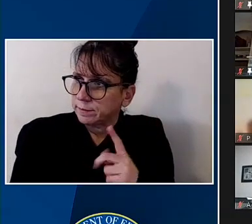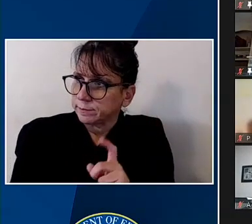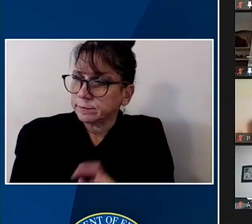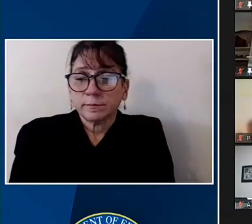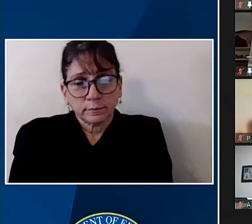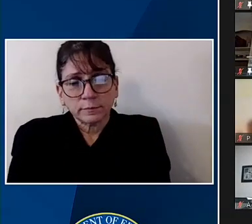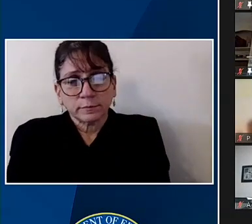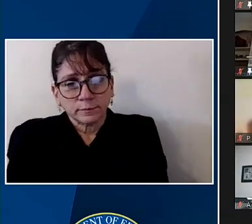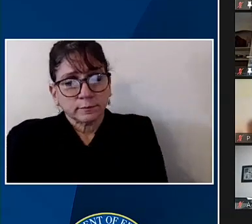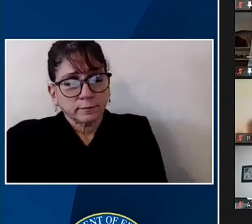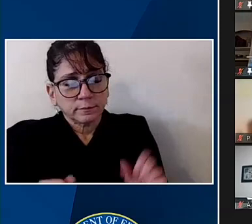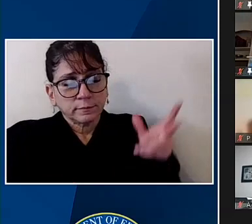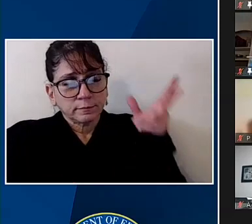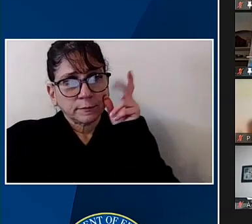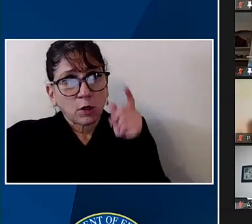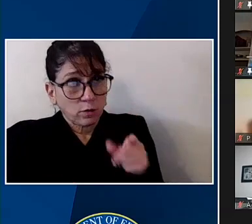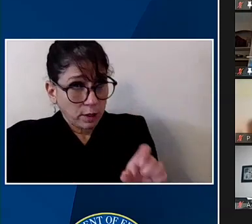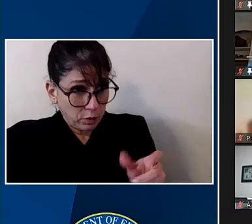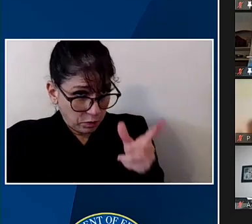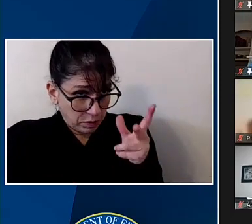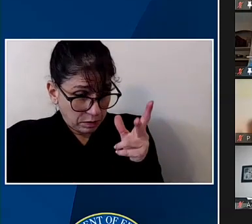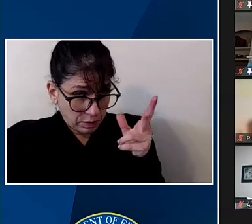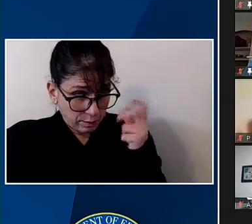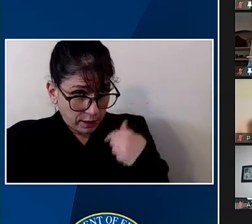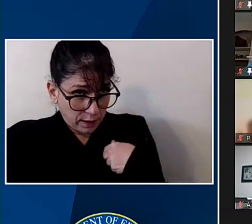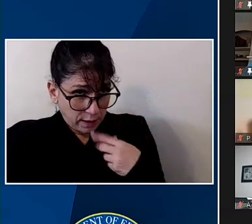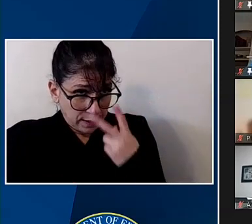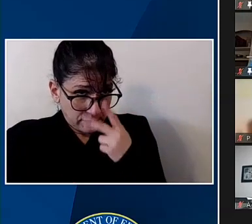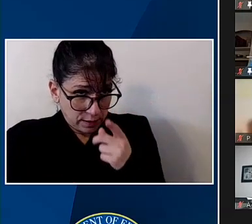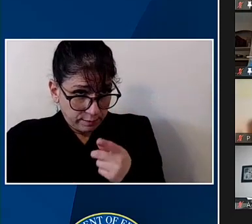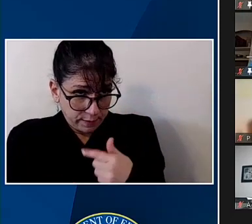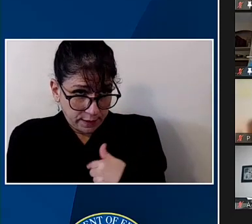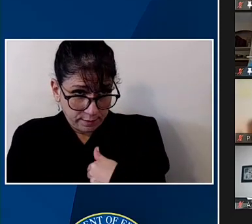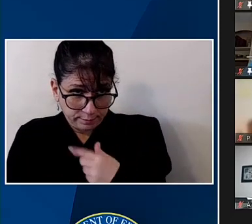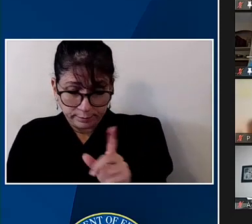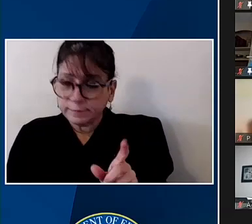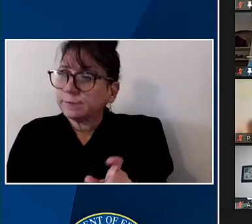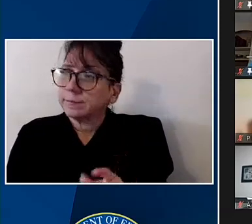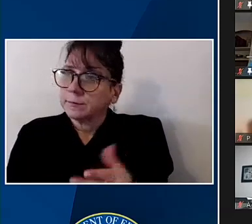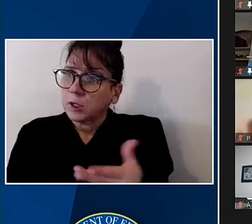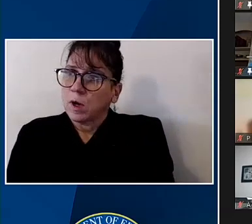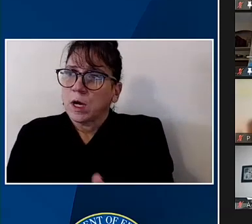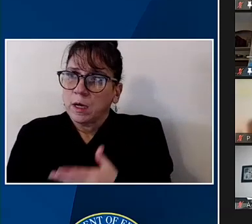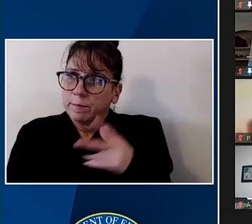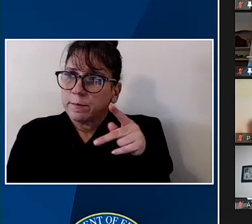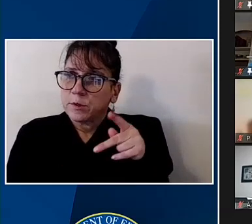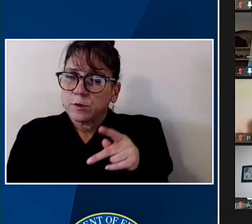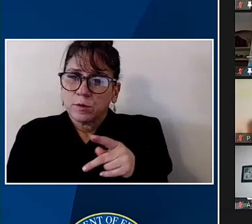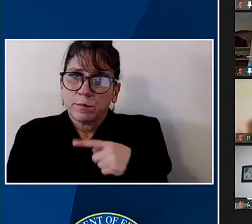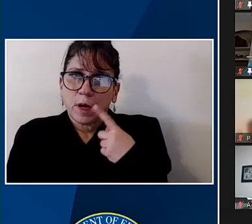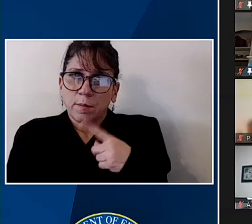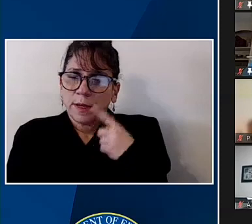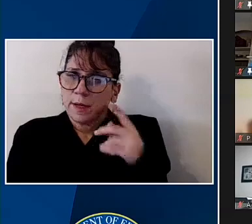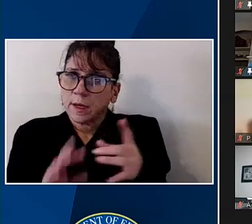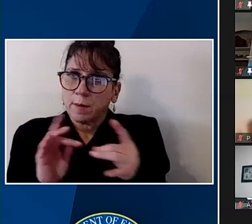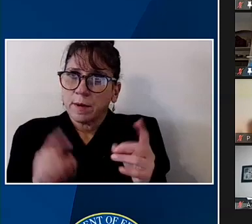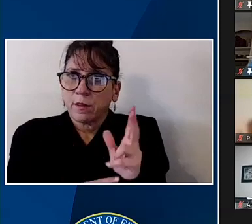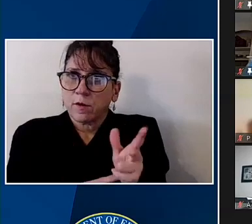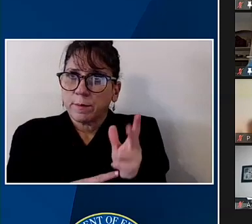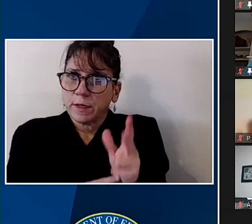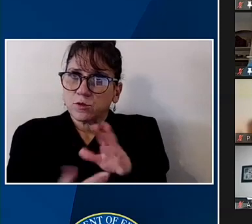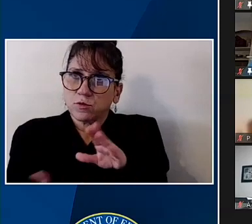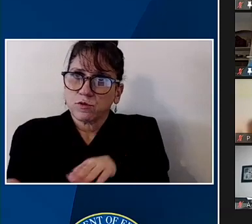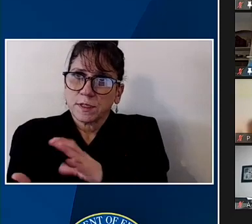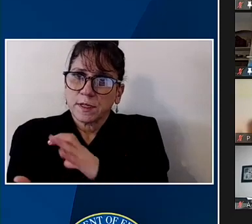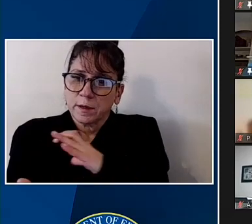Yes, I can hear you. Can you hear me and see me now? We can hear you and see you. Welcome to public comment. You'll be given 3 minutes to address the committee with a 30-second heads